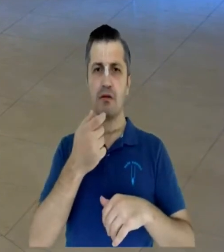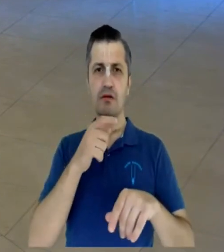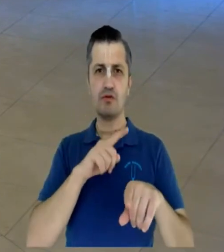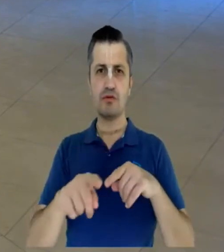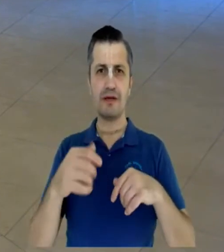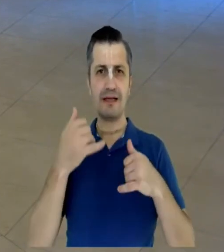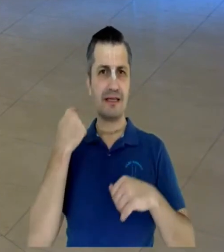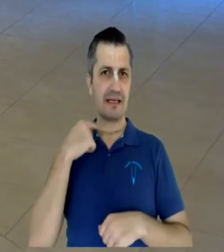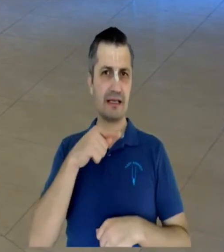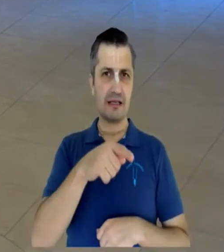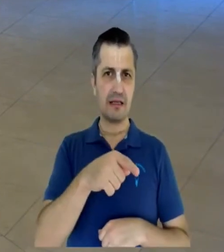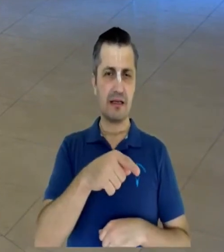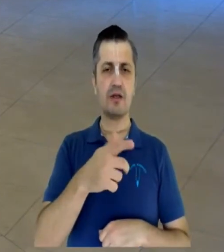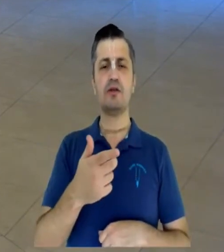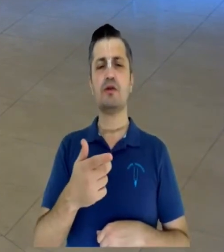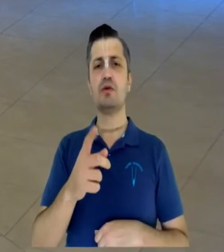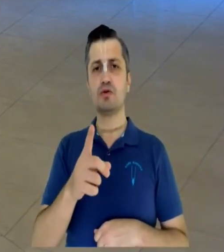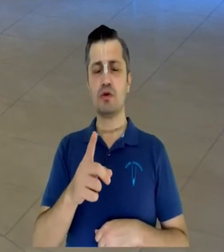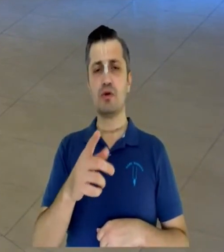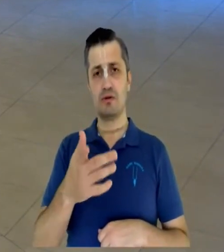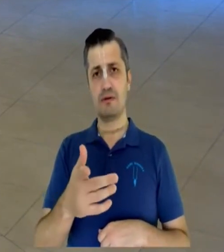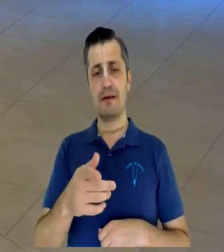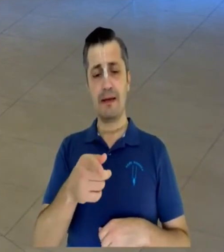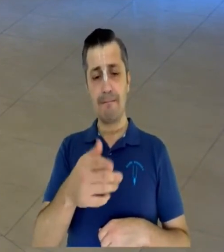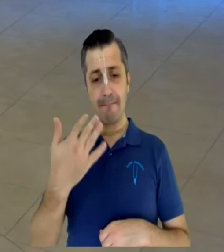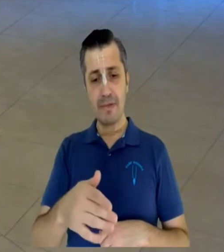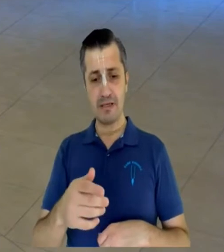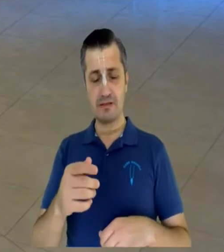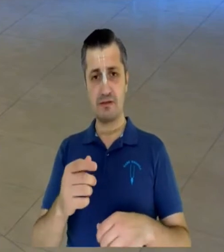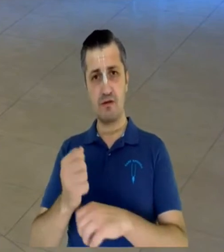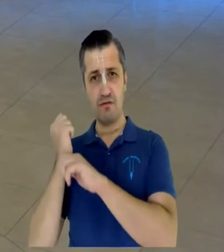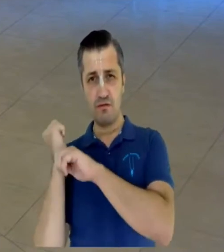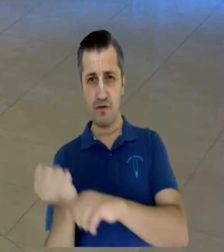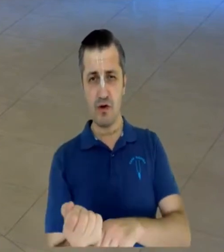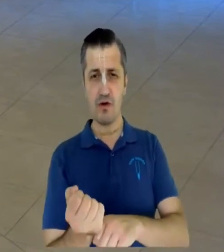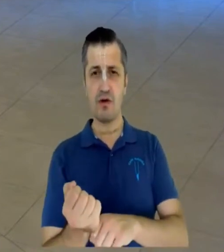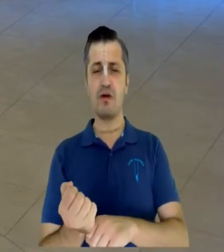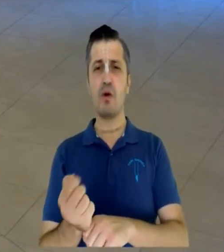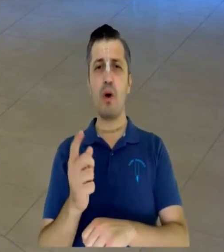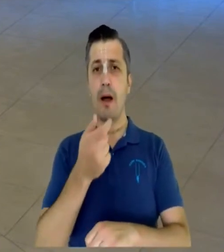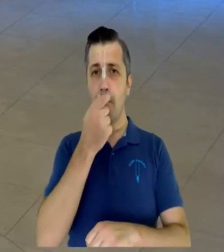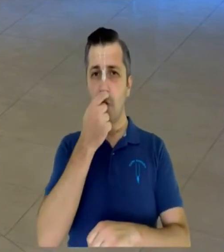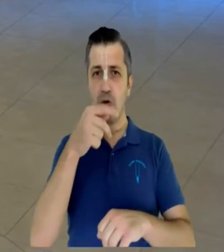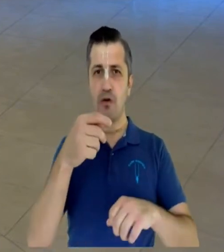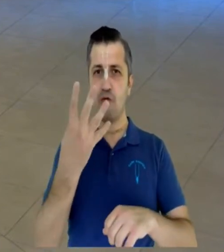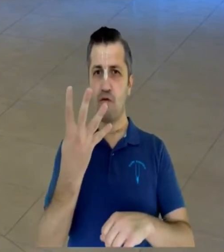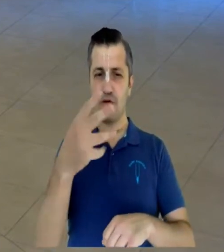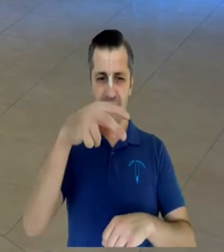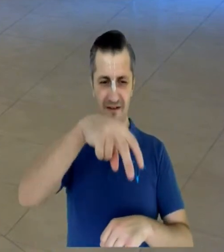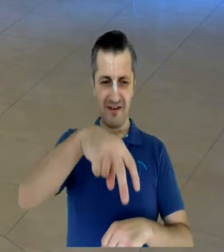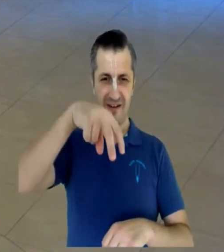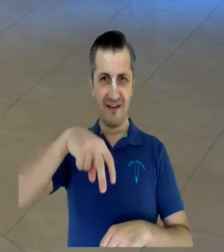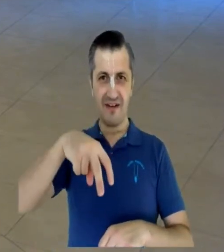still, what we have left is truthfulness. And this is described that's still shaky as